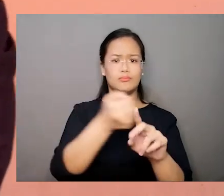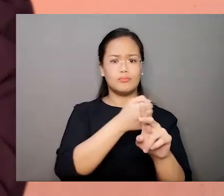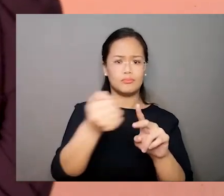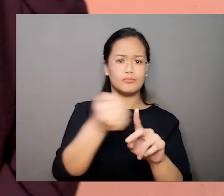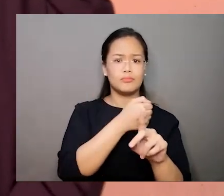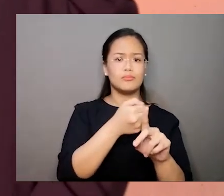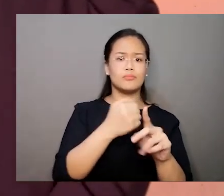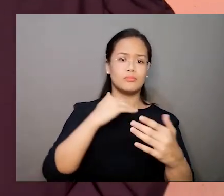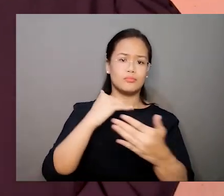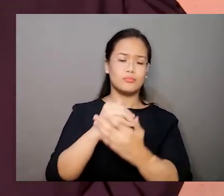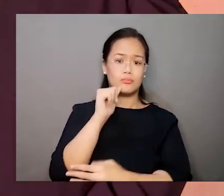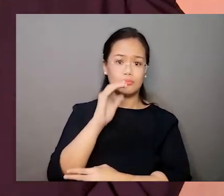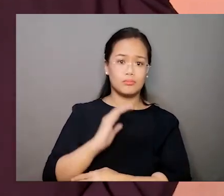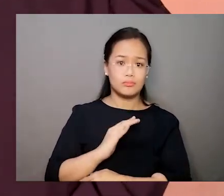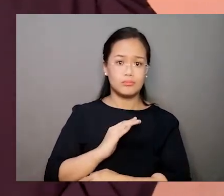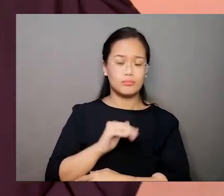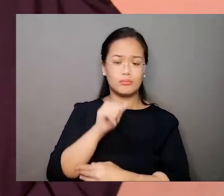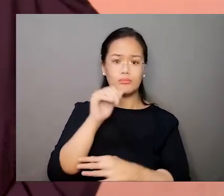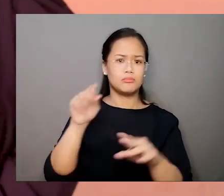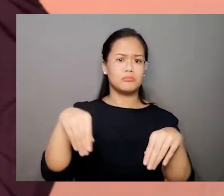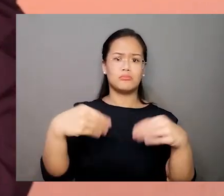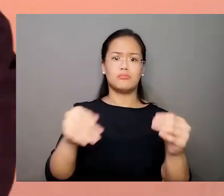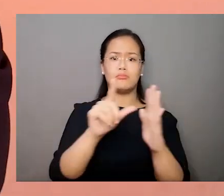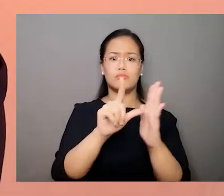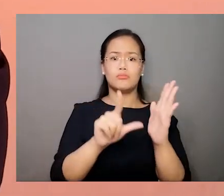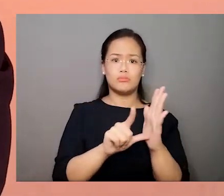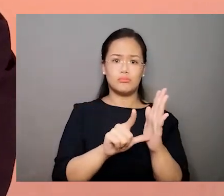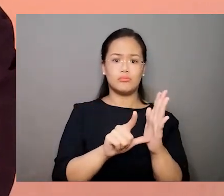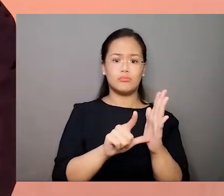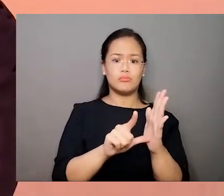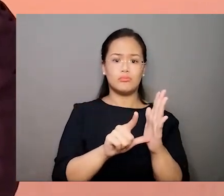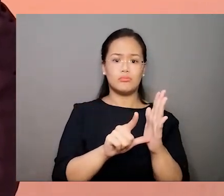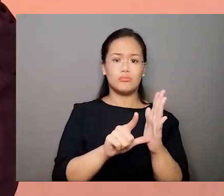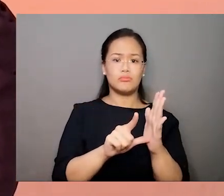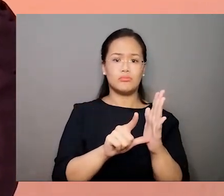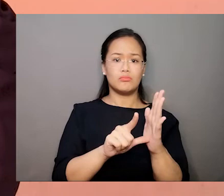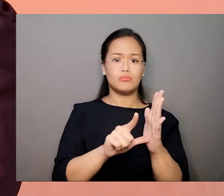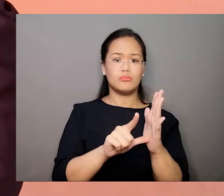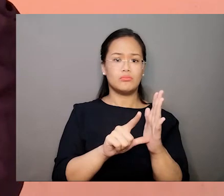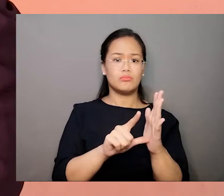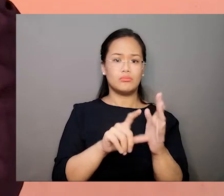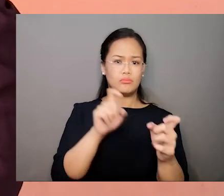violence against women does not provide for a law which names